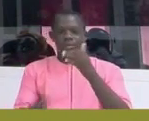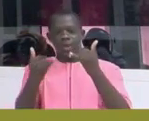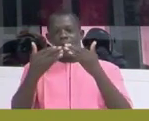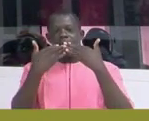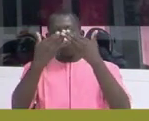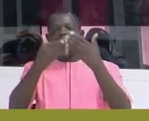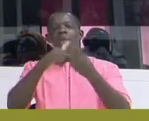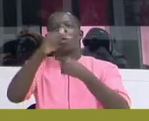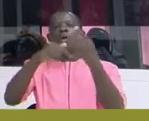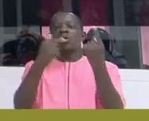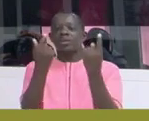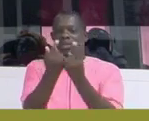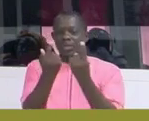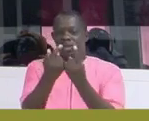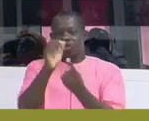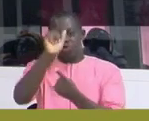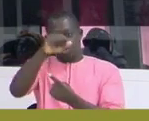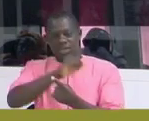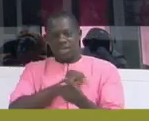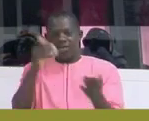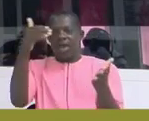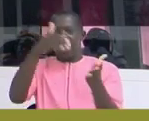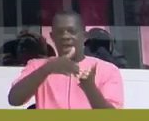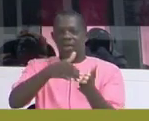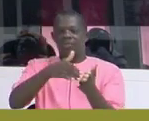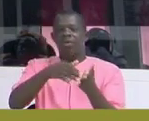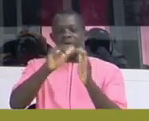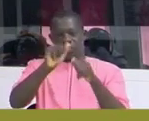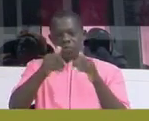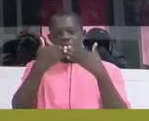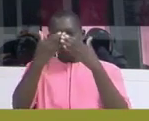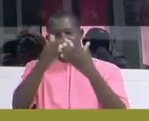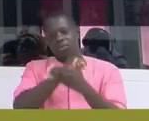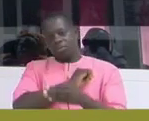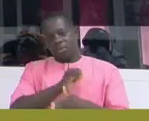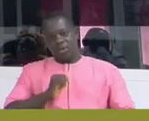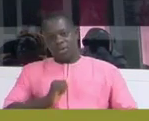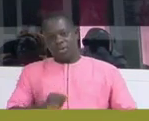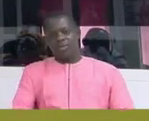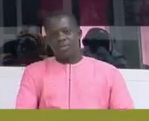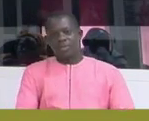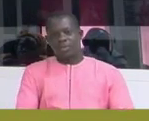down? So tell us the deal. The deal that you arrived at.